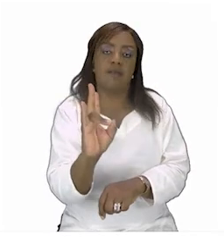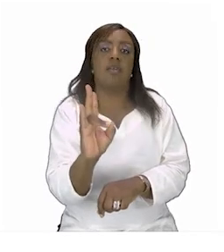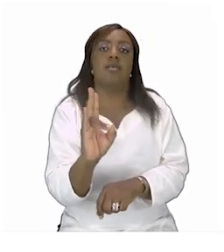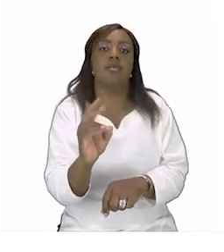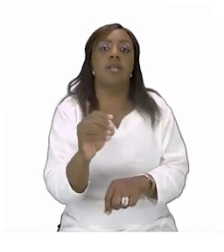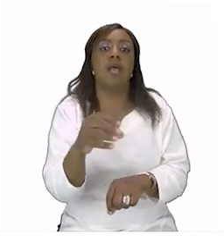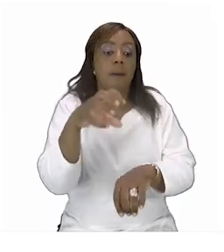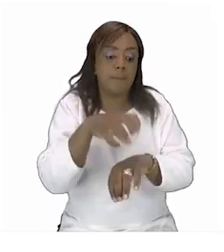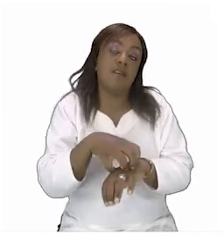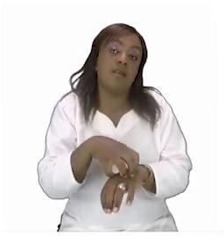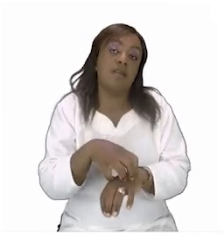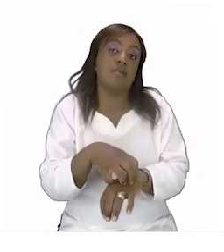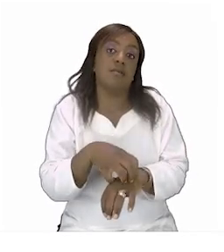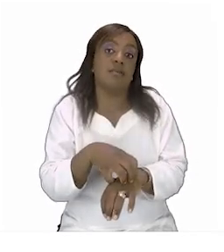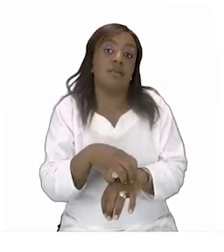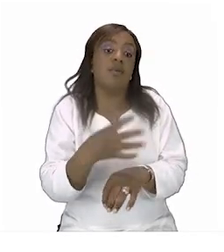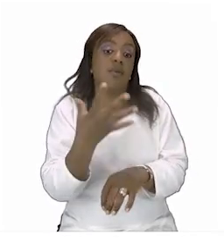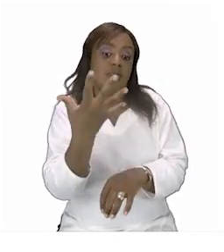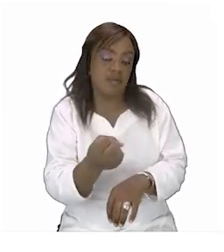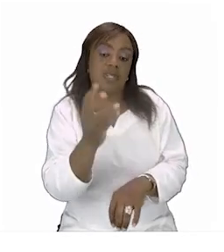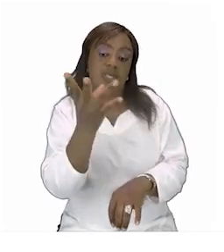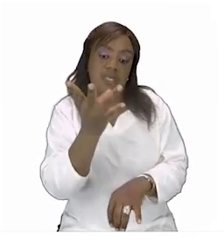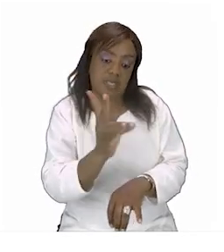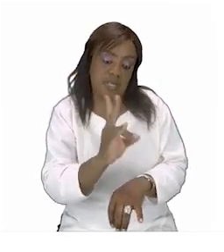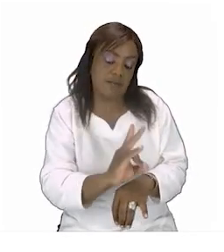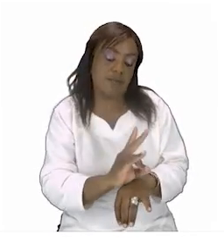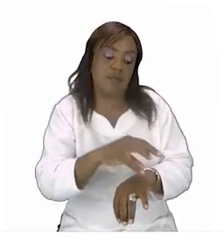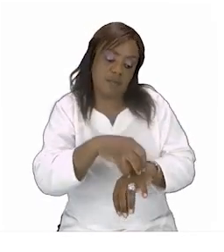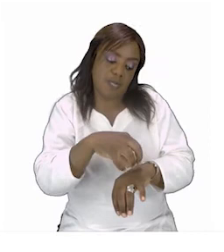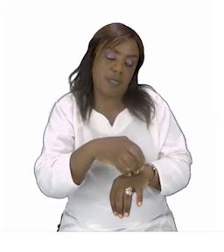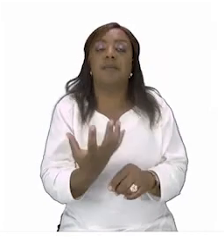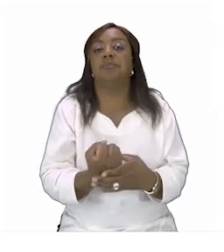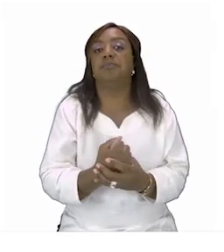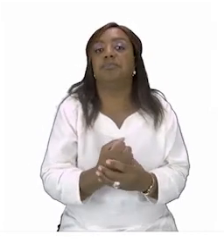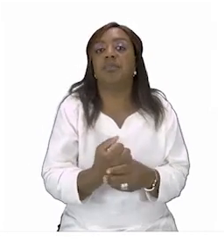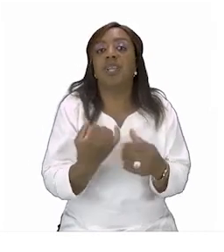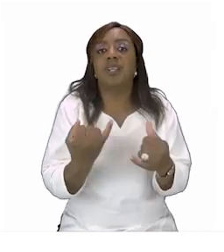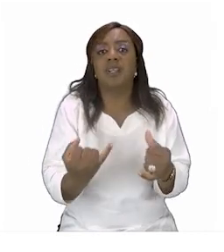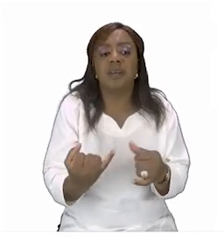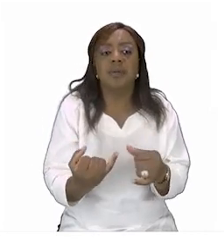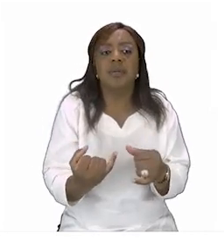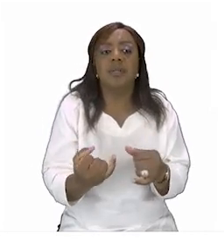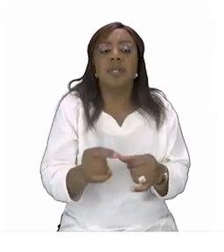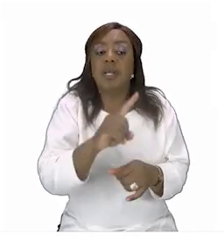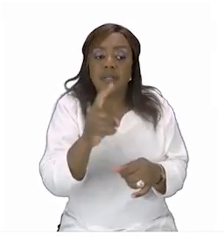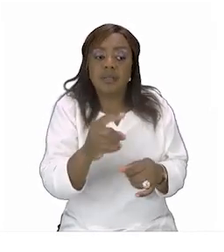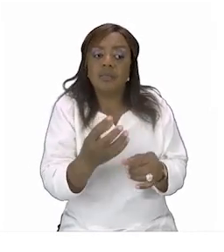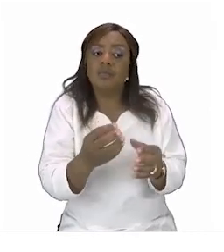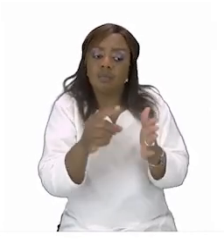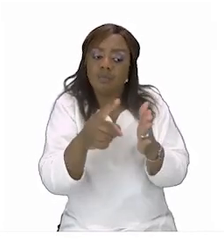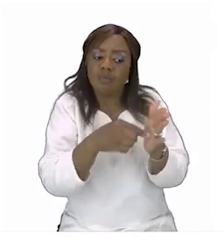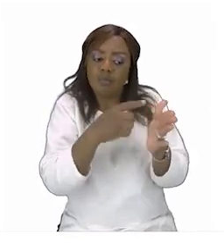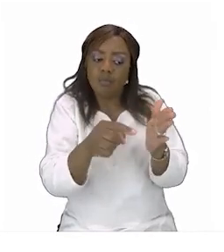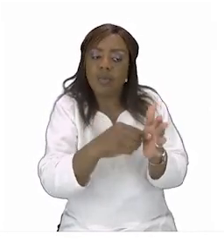seven. So we have seven muffins. And it is asking you to cross